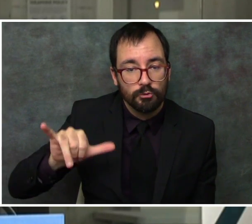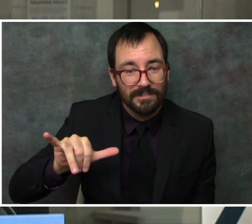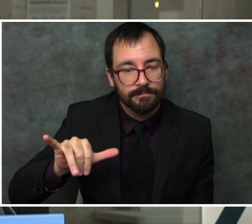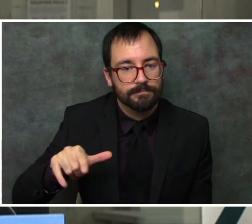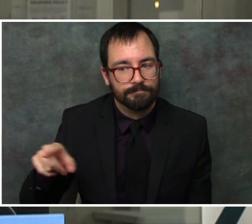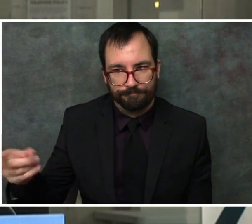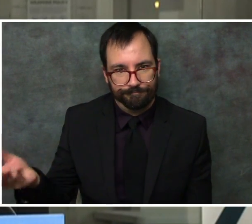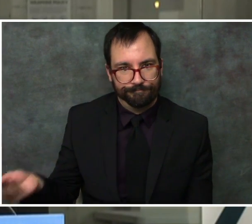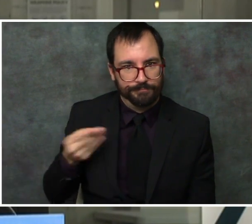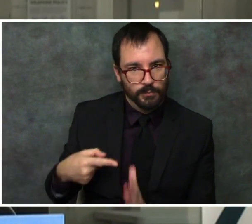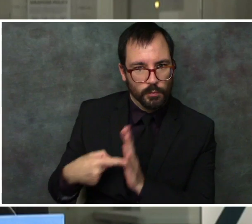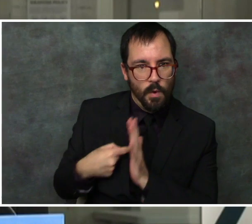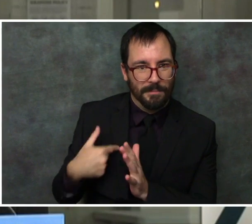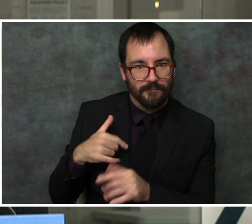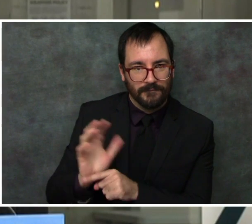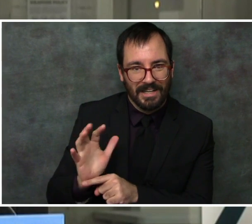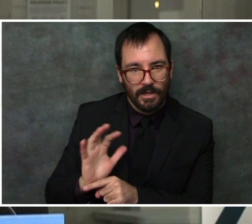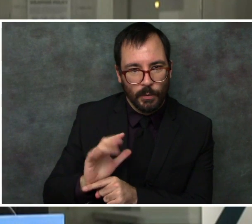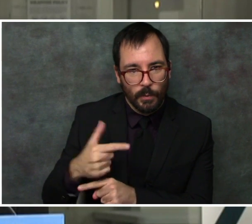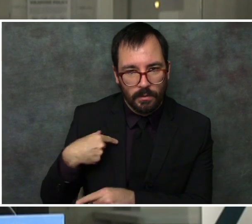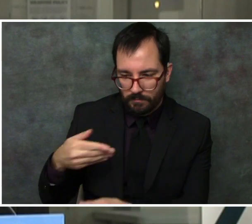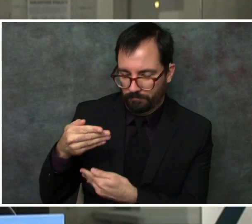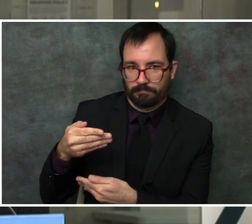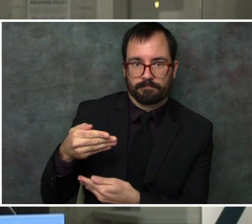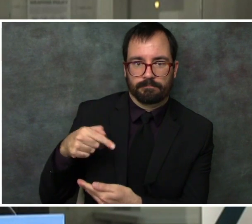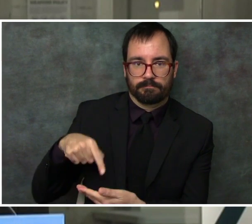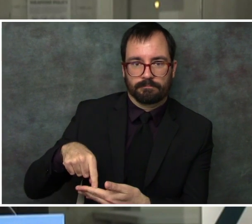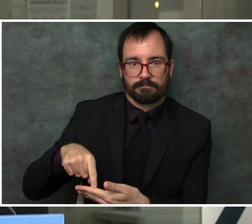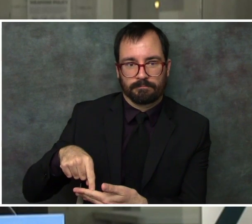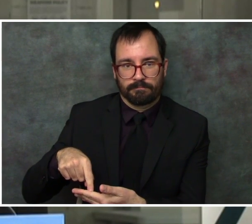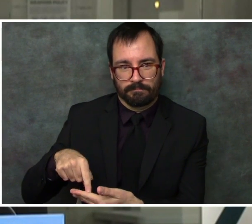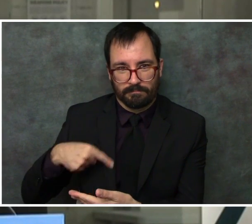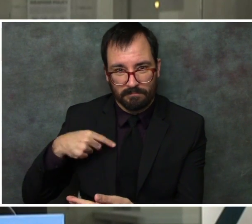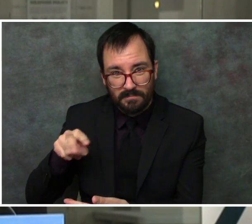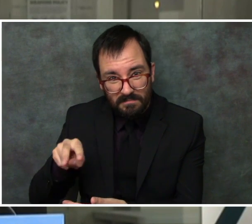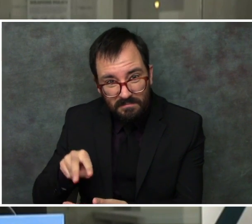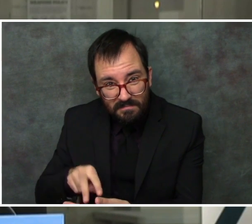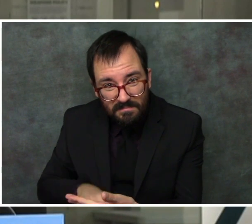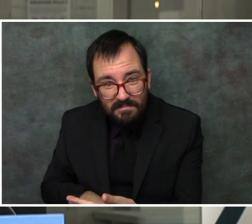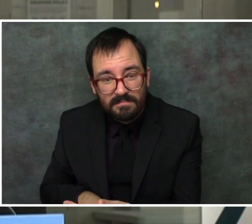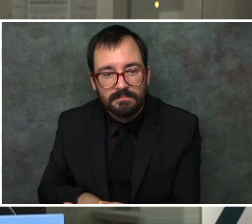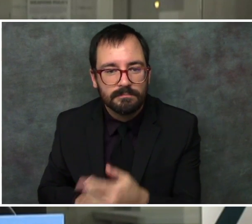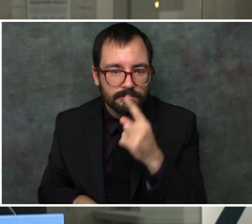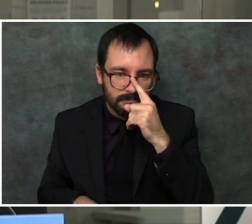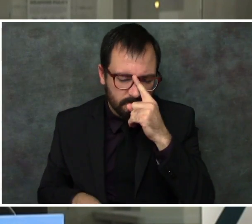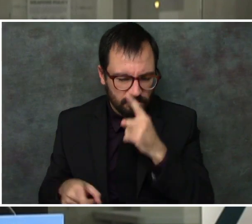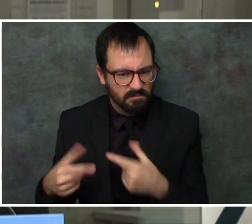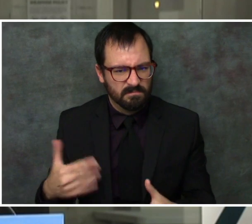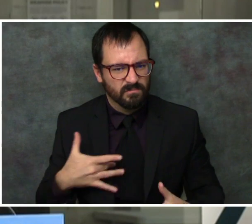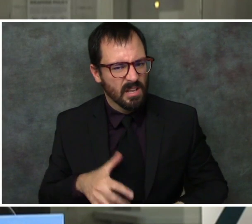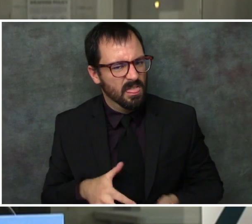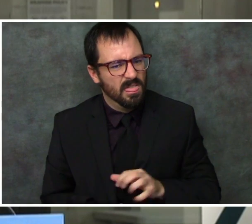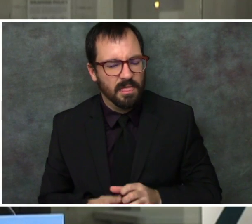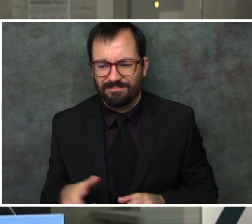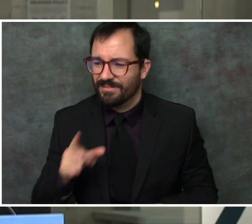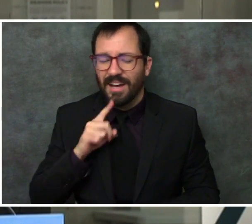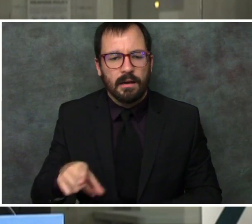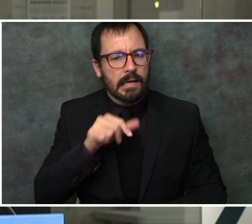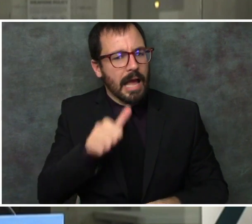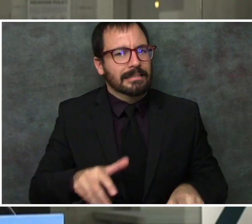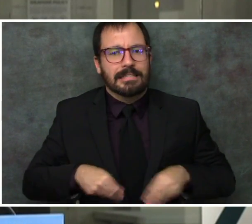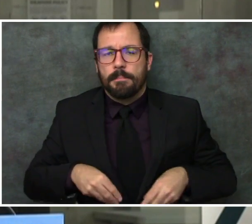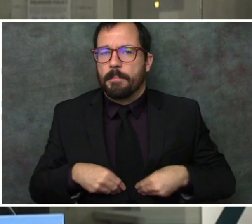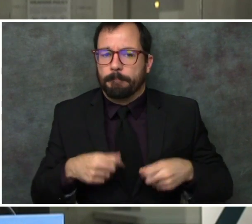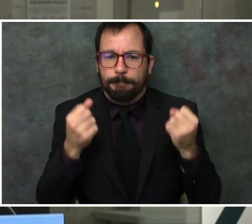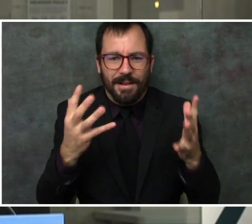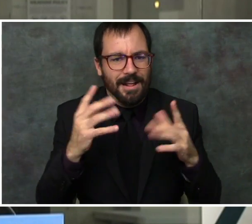Annie Sabi-George reached out. It was a disturbing video to watch. It was unacceptable in so many ways. It violates someone's